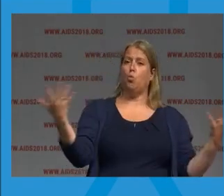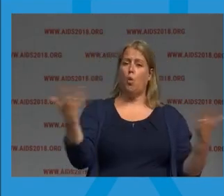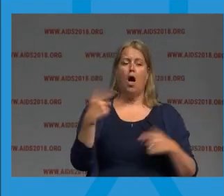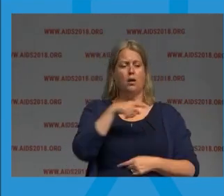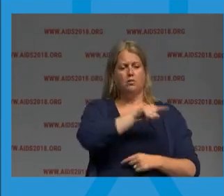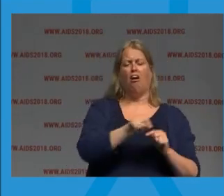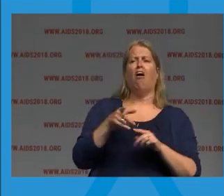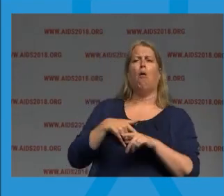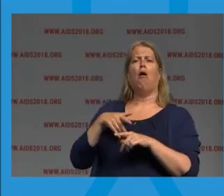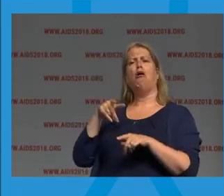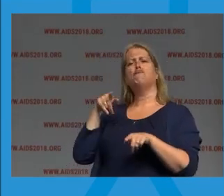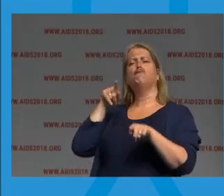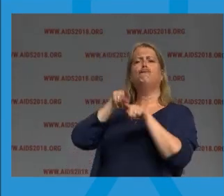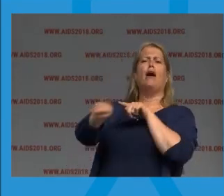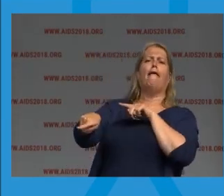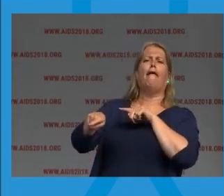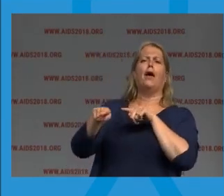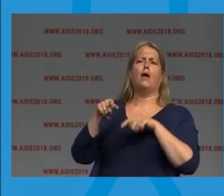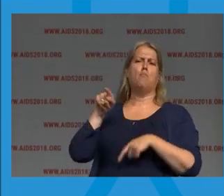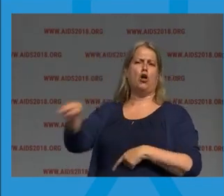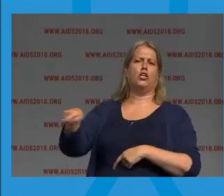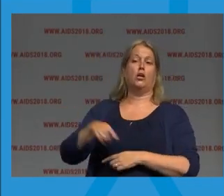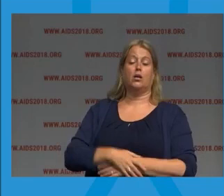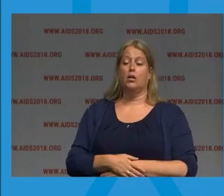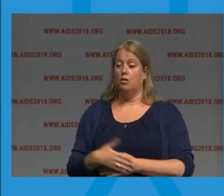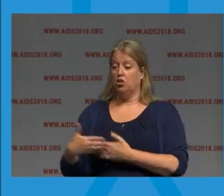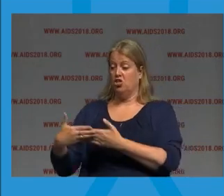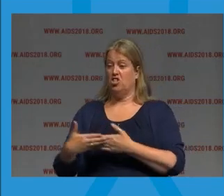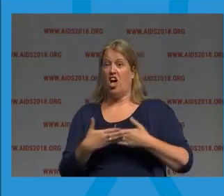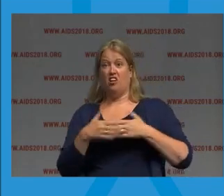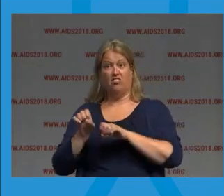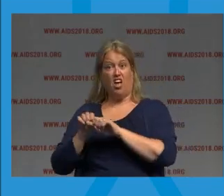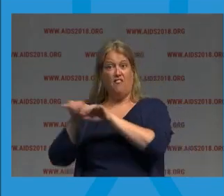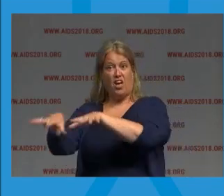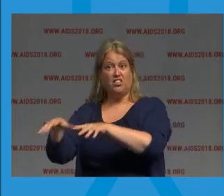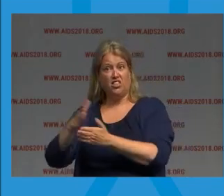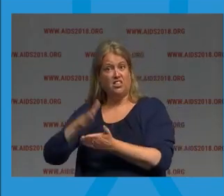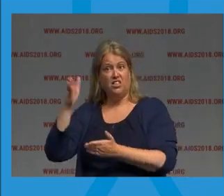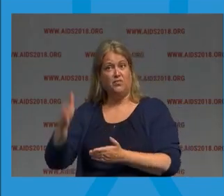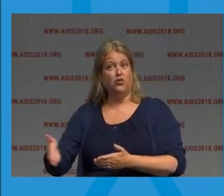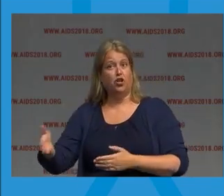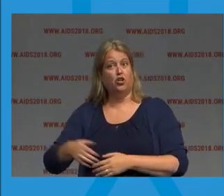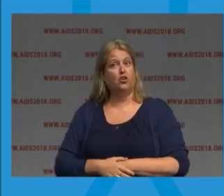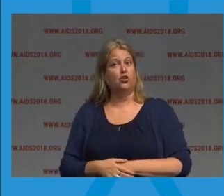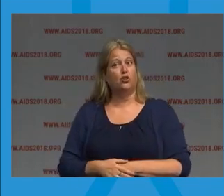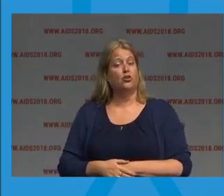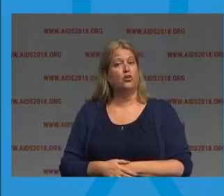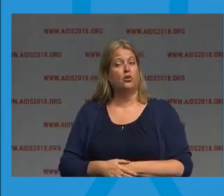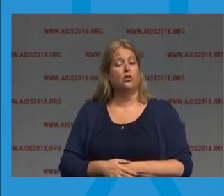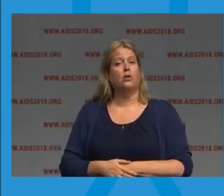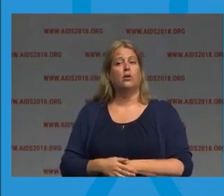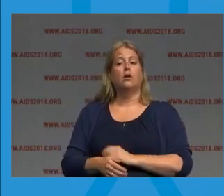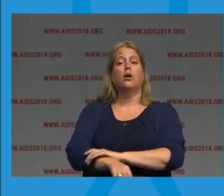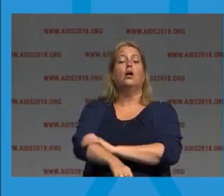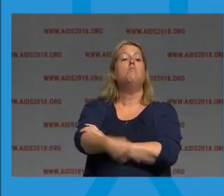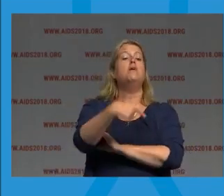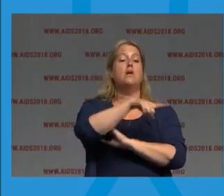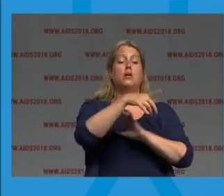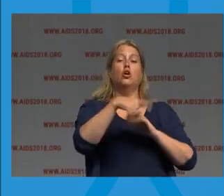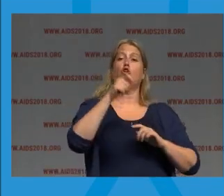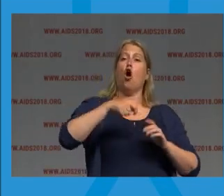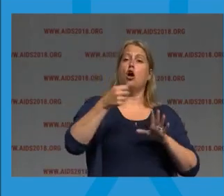murder. Take into account that the child was never infected with HIV. She was taken to a magistrate's